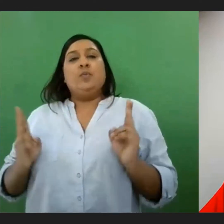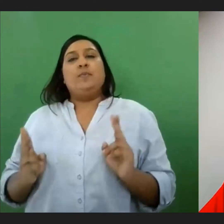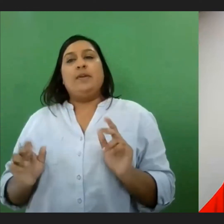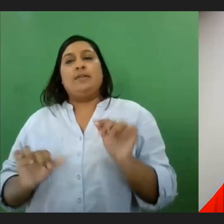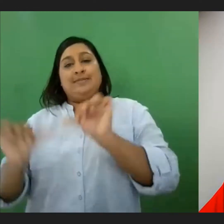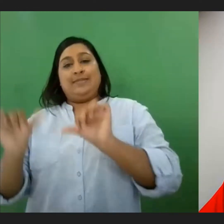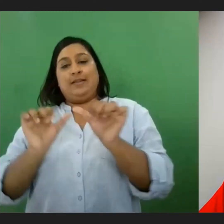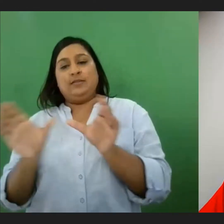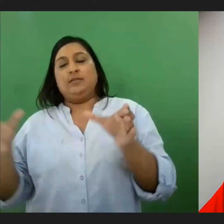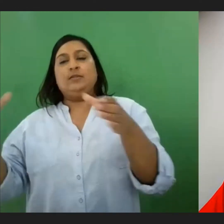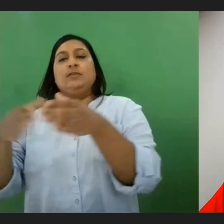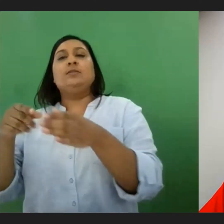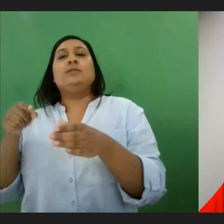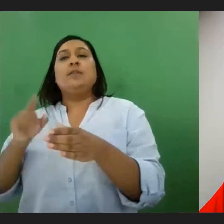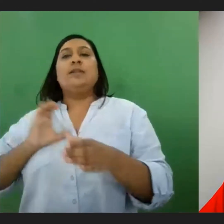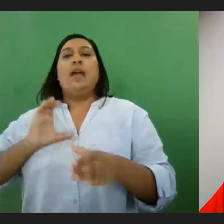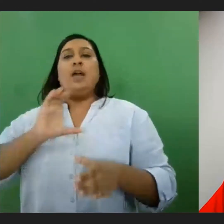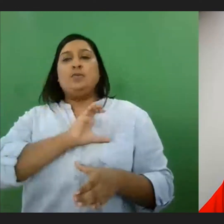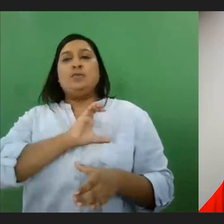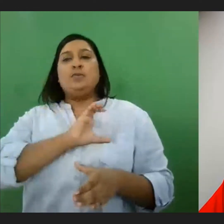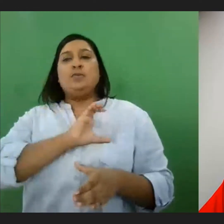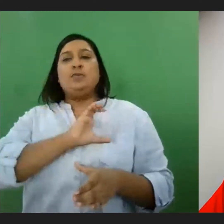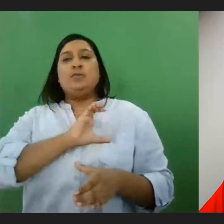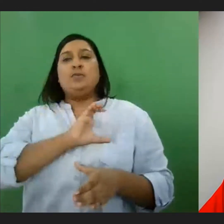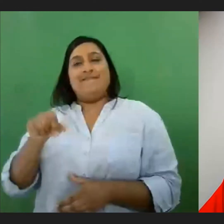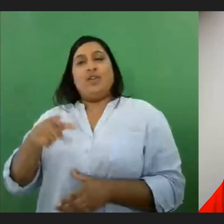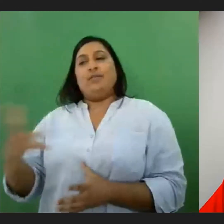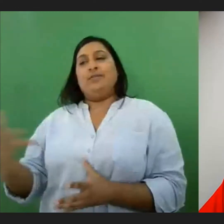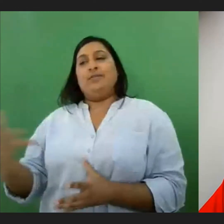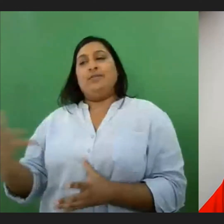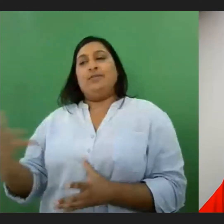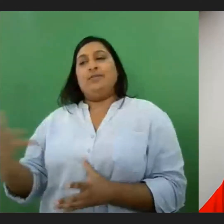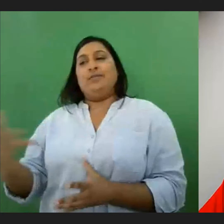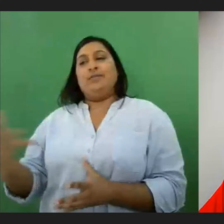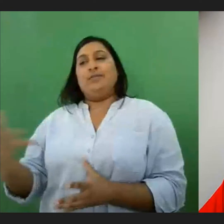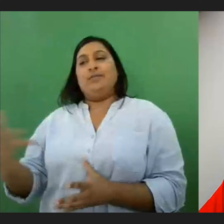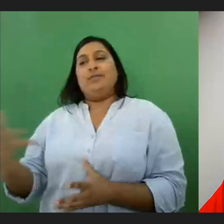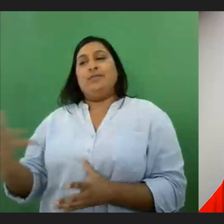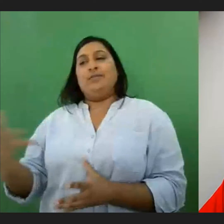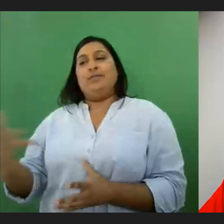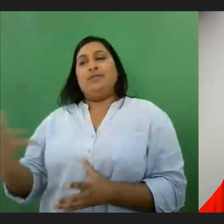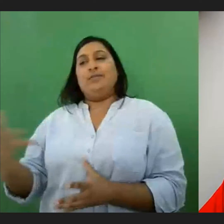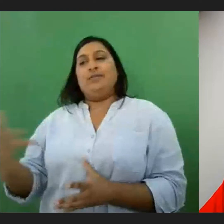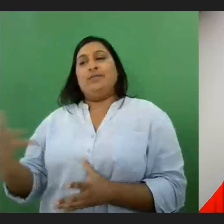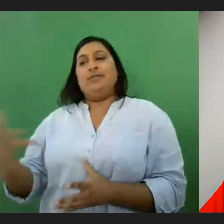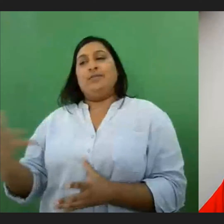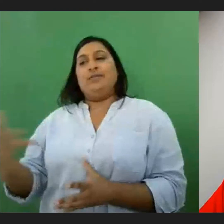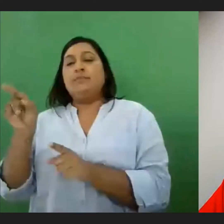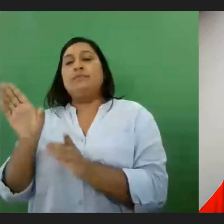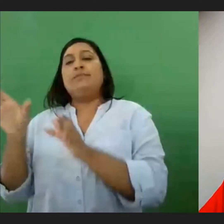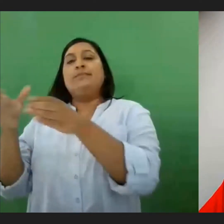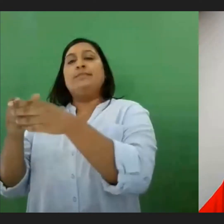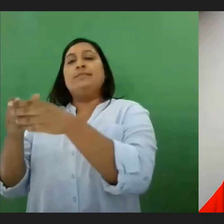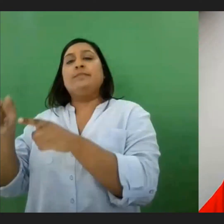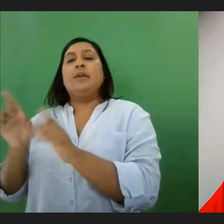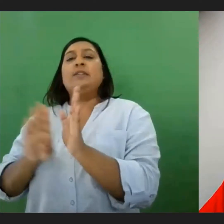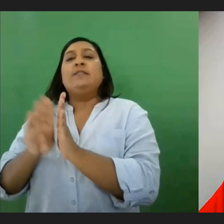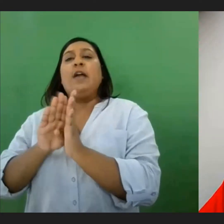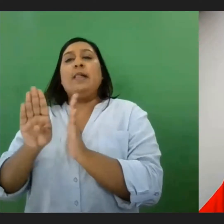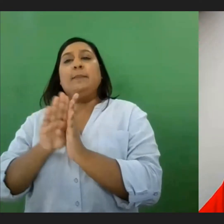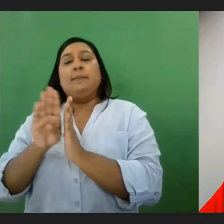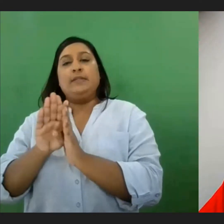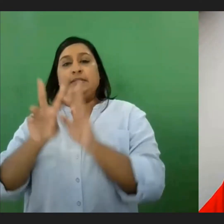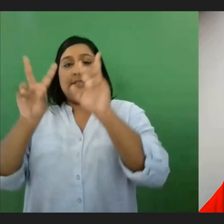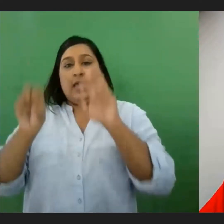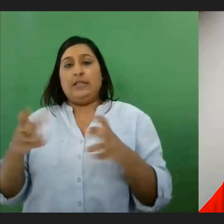Research Council, South Africa. Together with the Institute for Development Studies in the